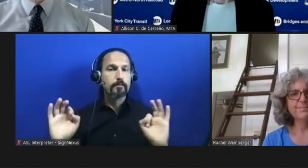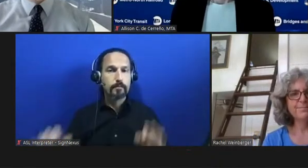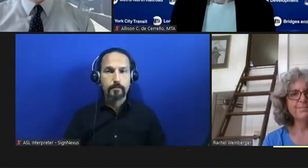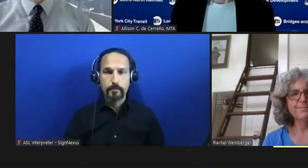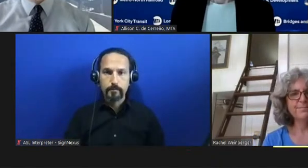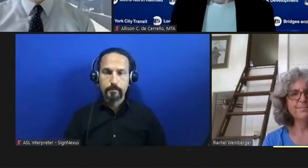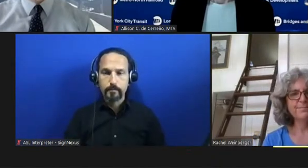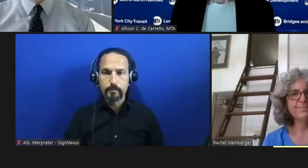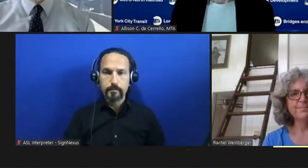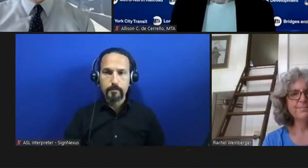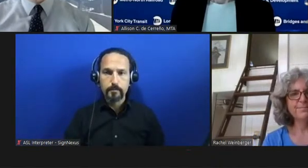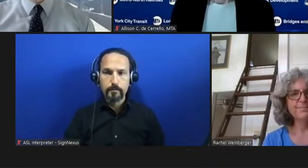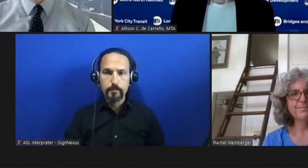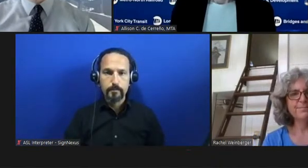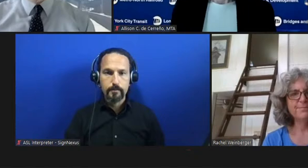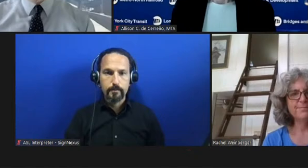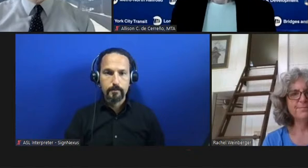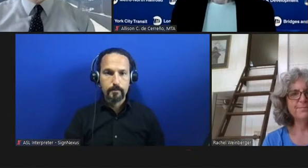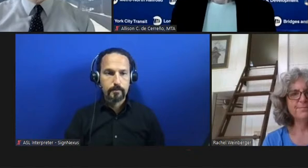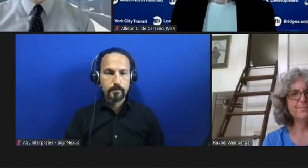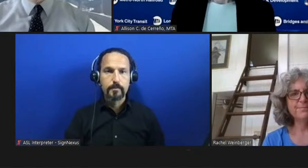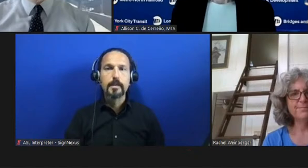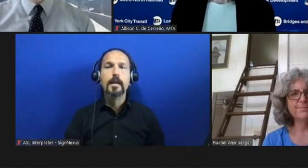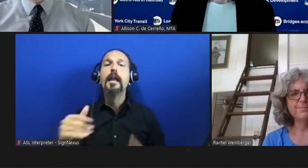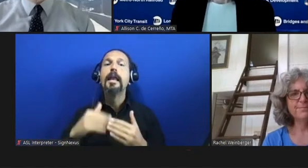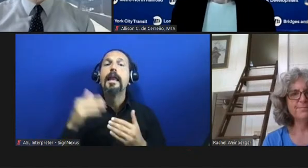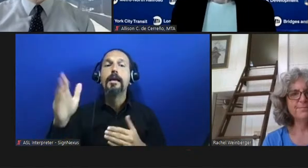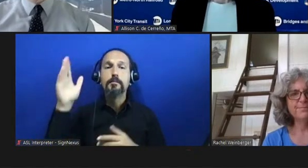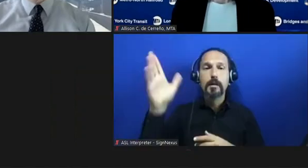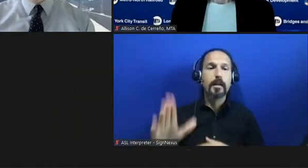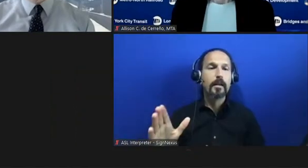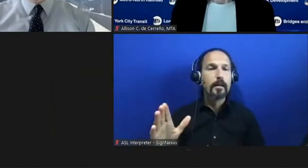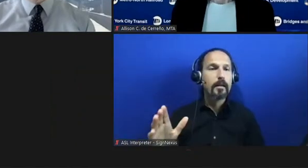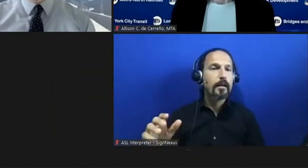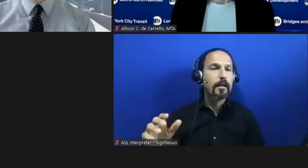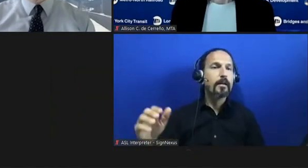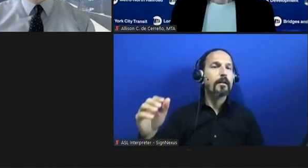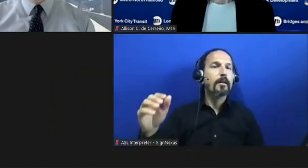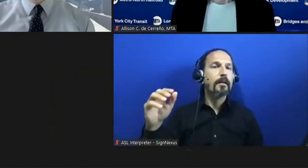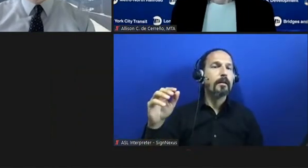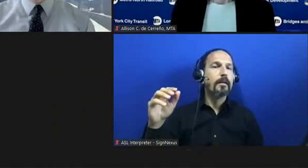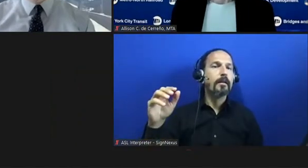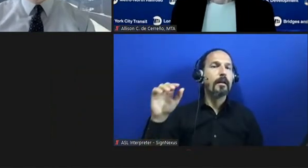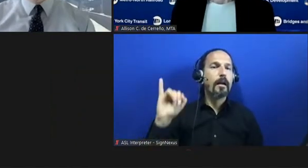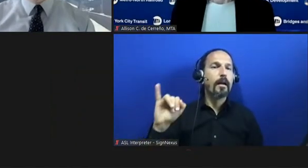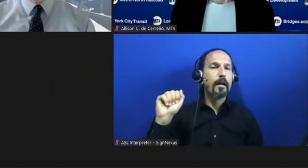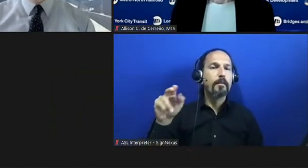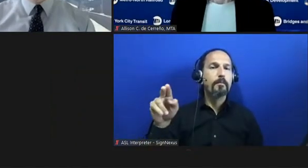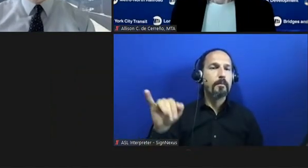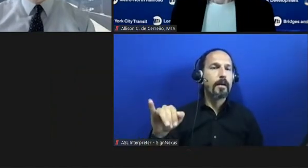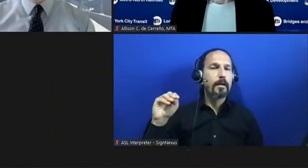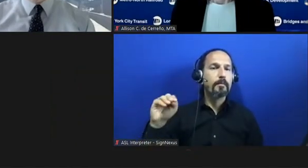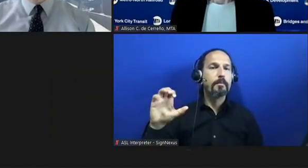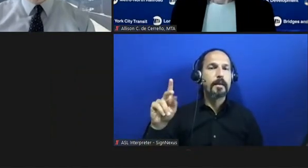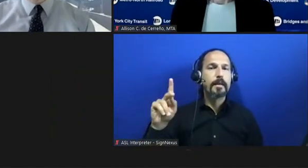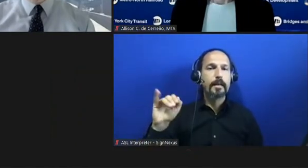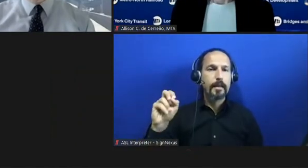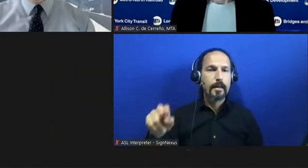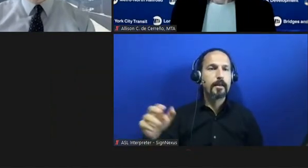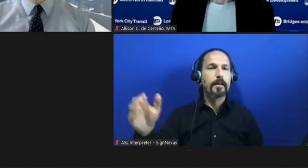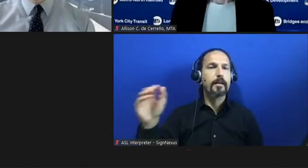thank you the next speaker Is Amani McKinnon followed by Sandra Voss